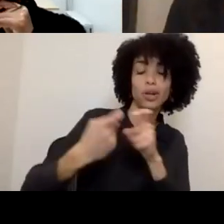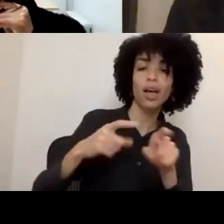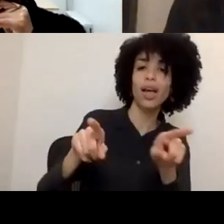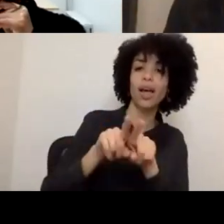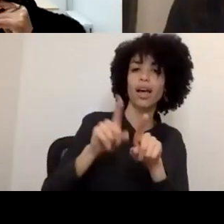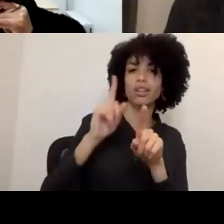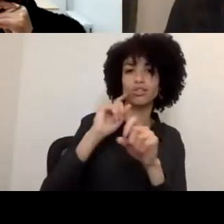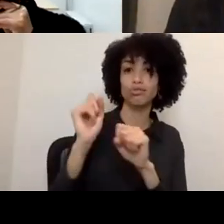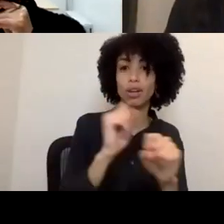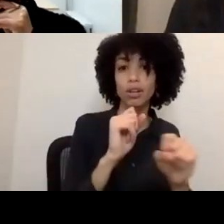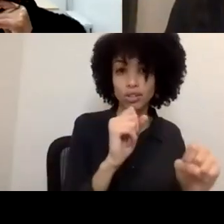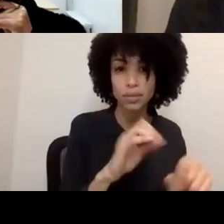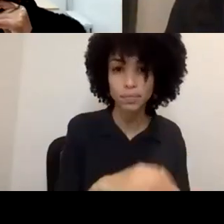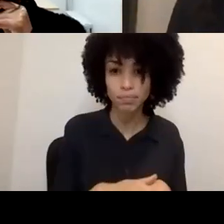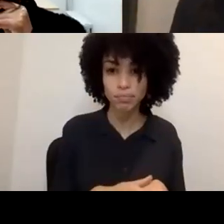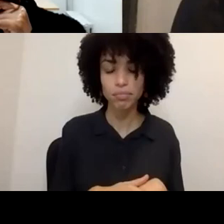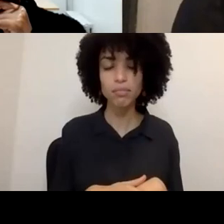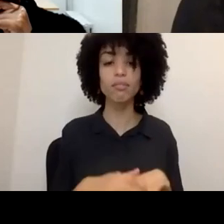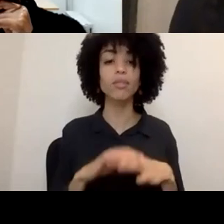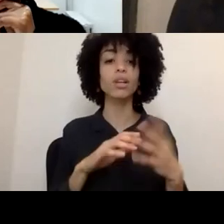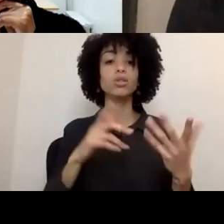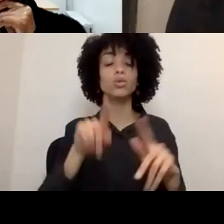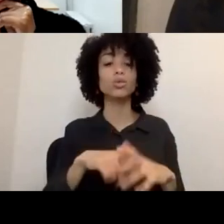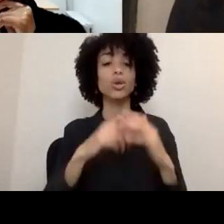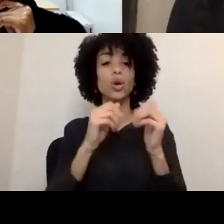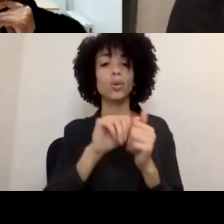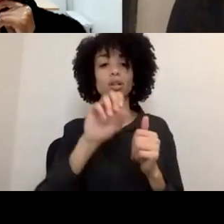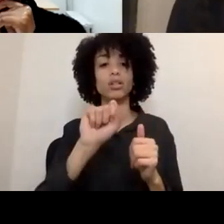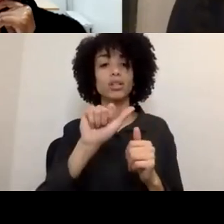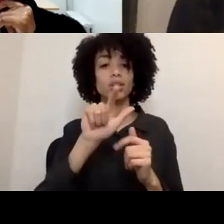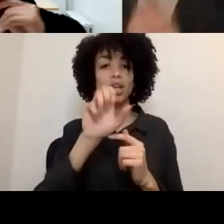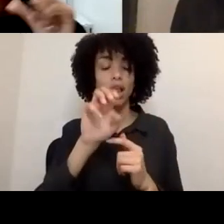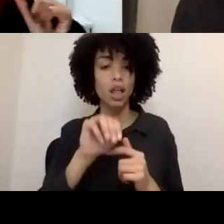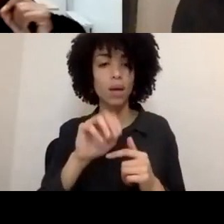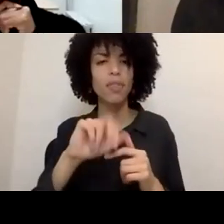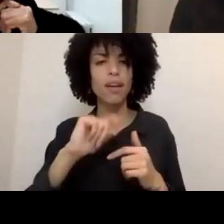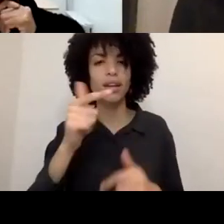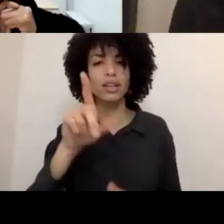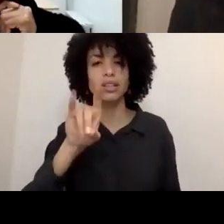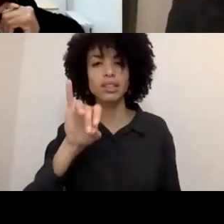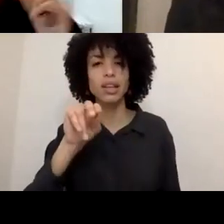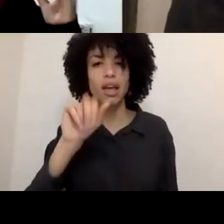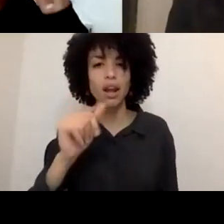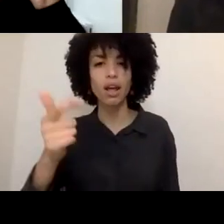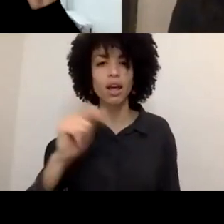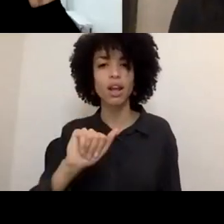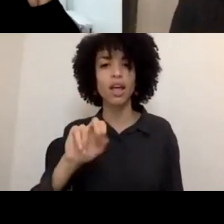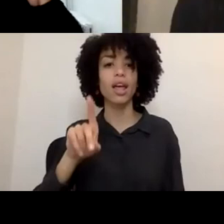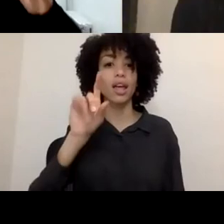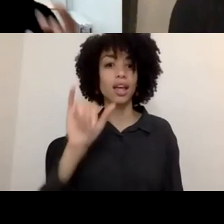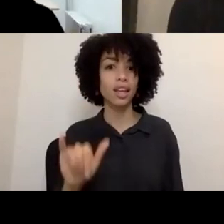I'll start with you, and then Deanna, Andy, and then we'll go to Q&A. So let's keep it a little bit brief. Thank you. No